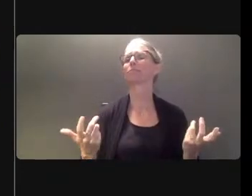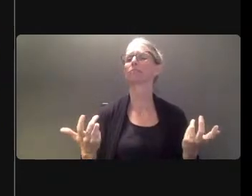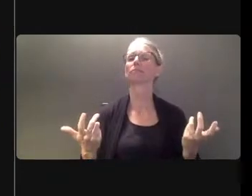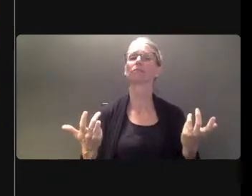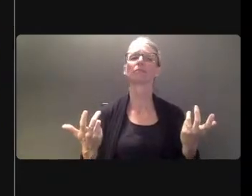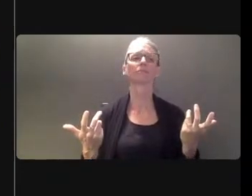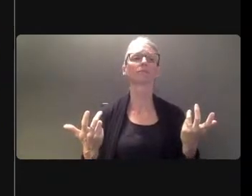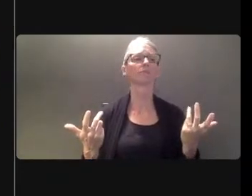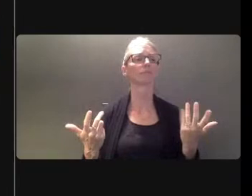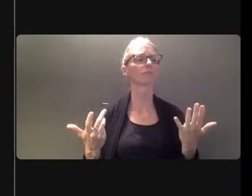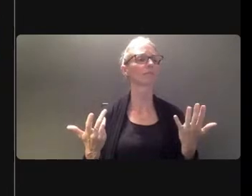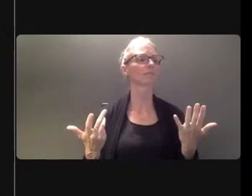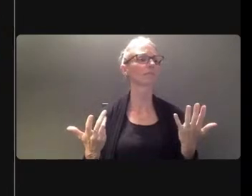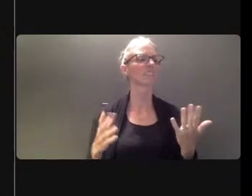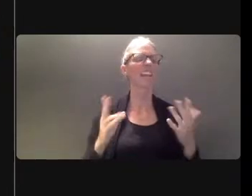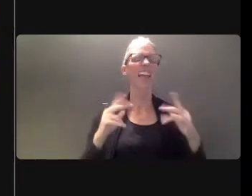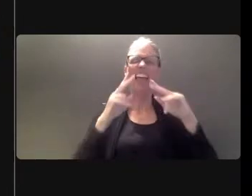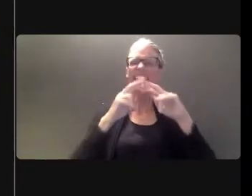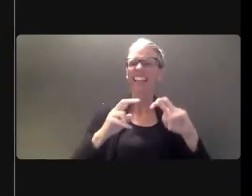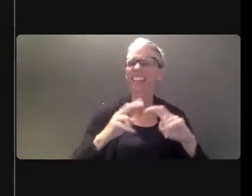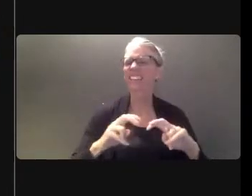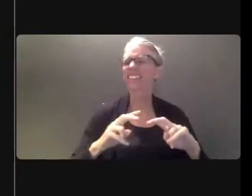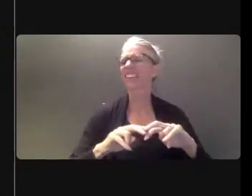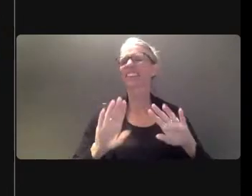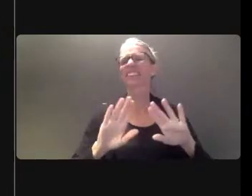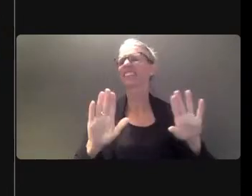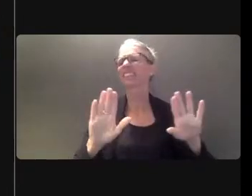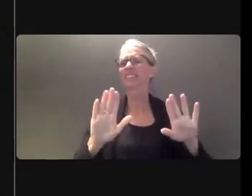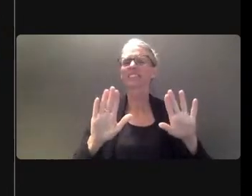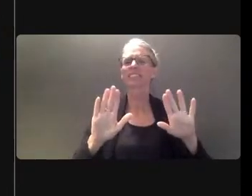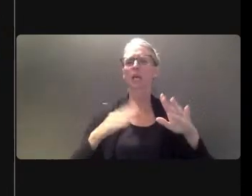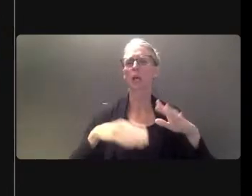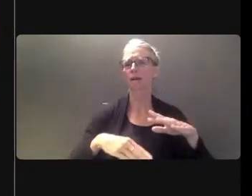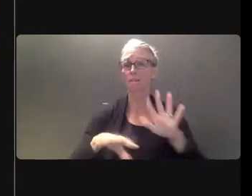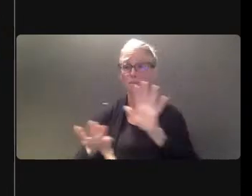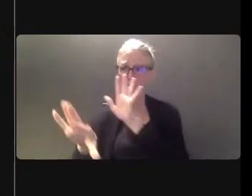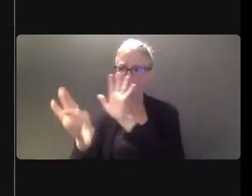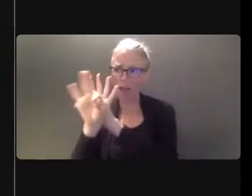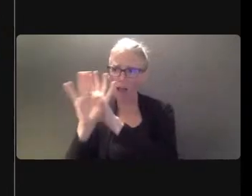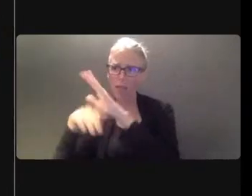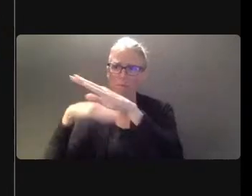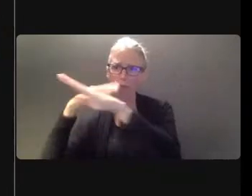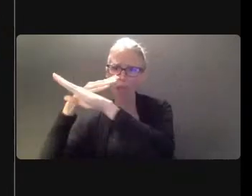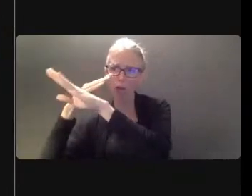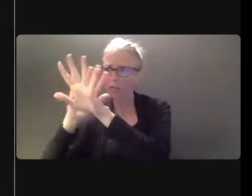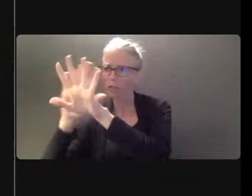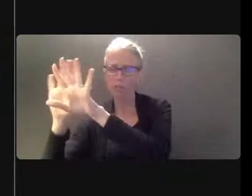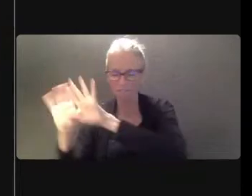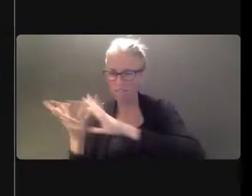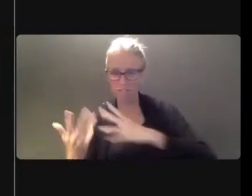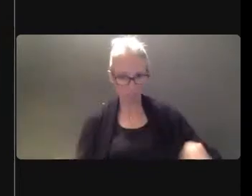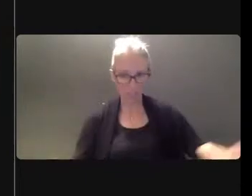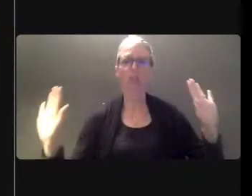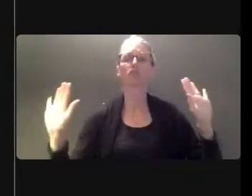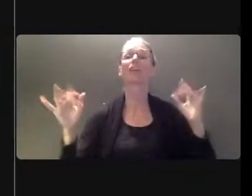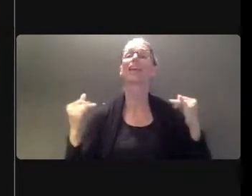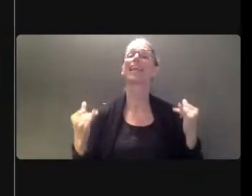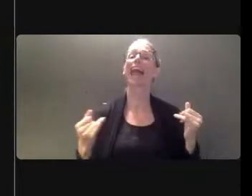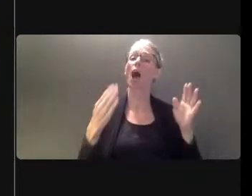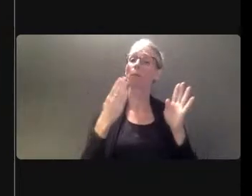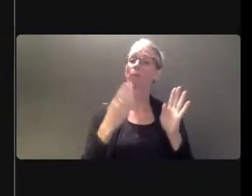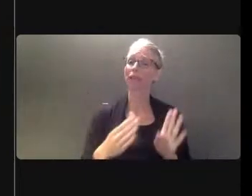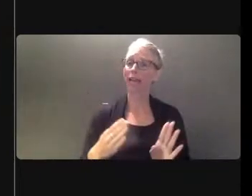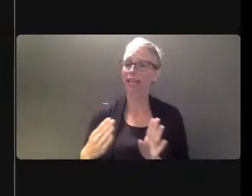the kind of barrier kind of discovery phase, that next step on planning or